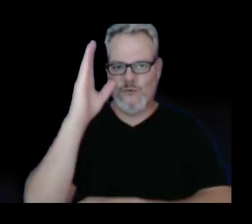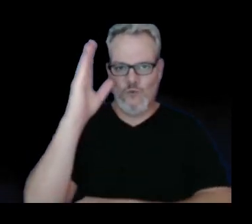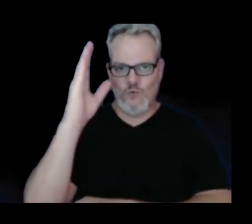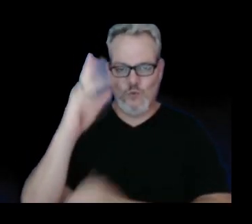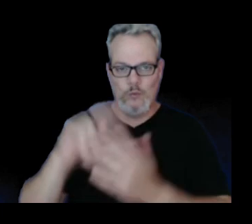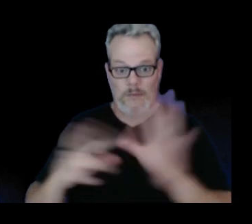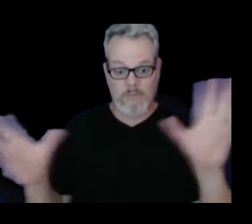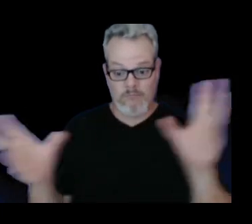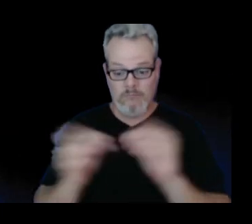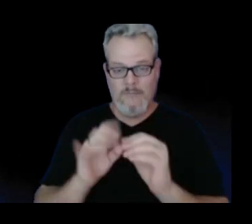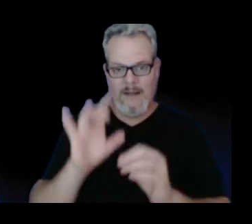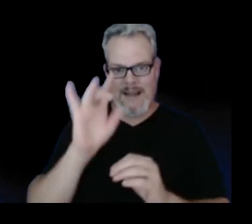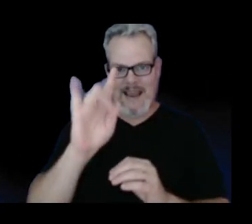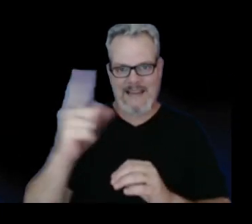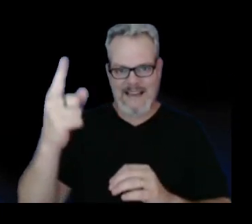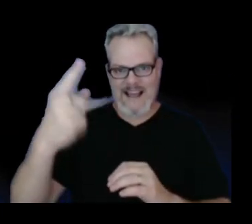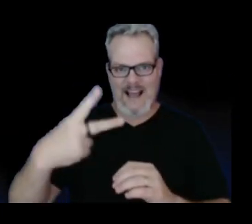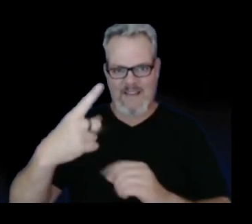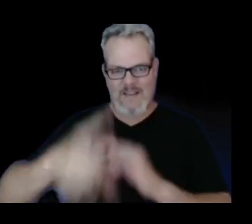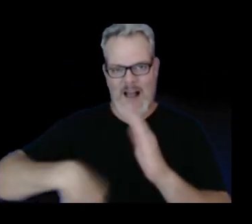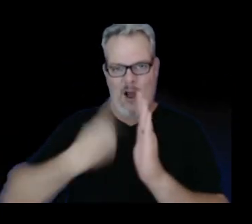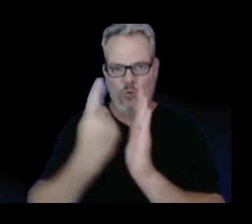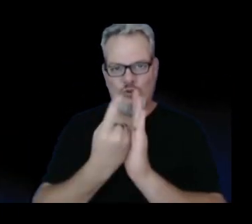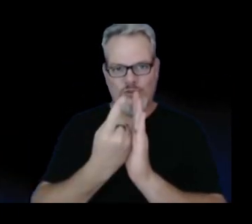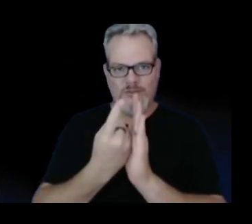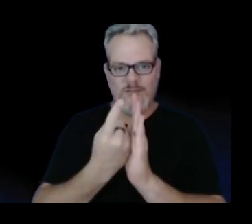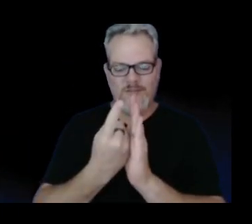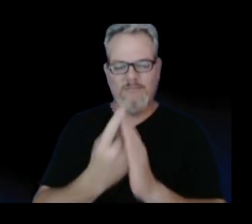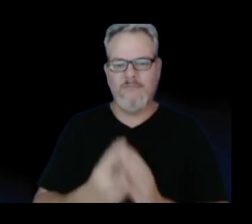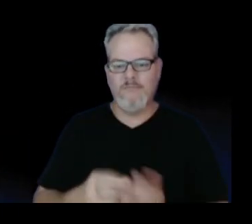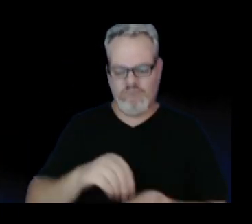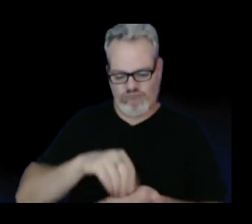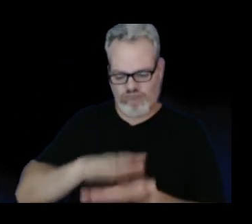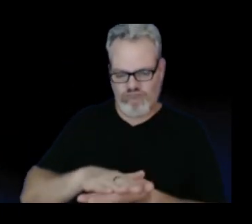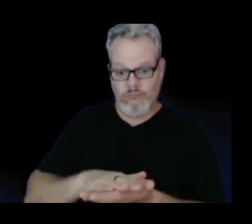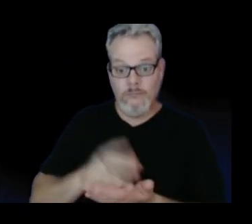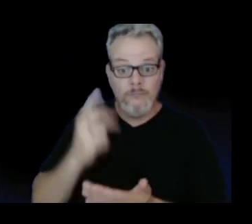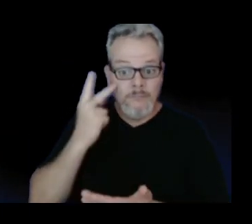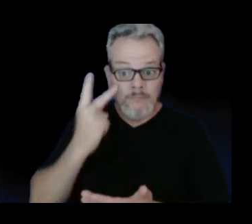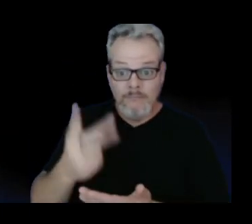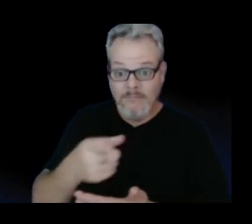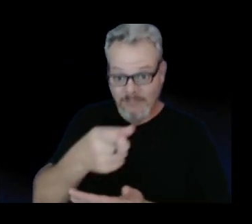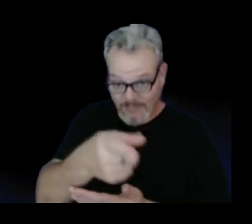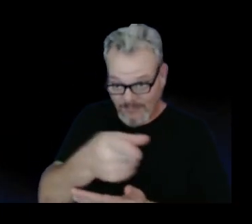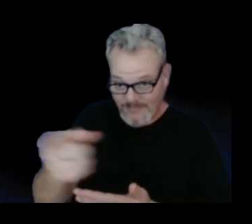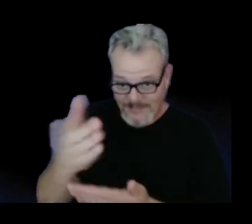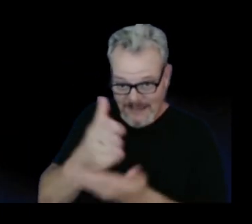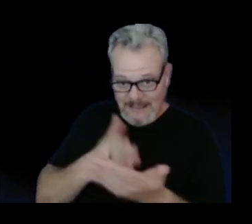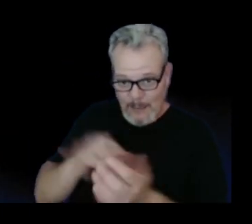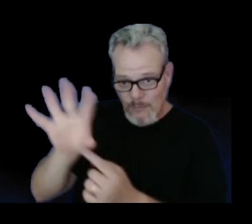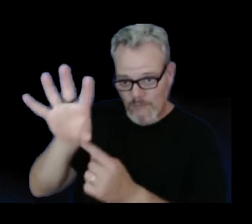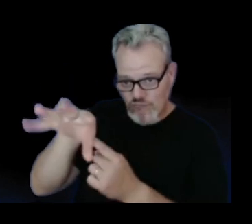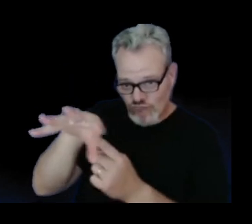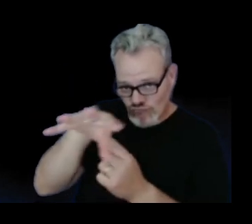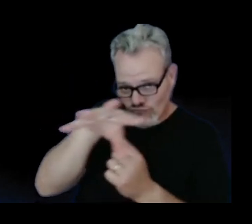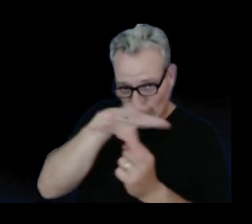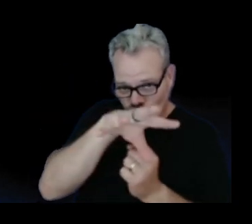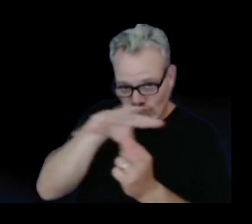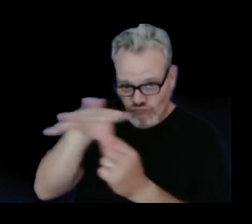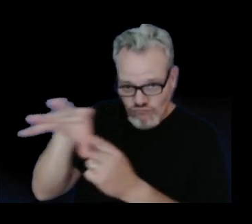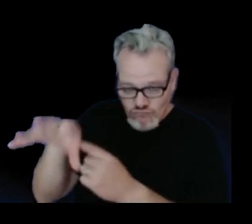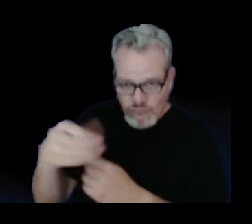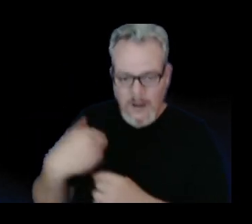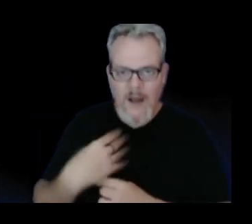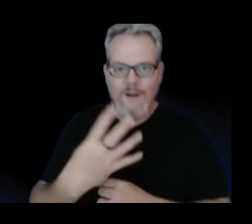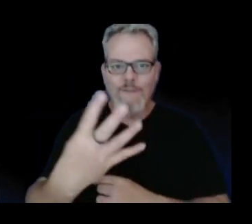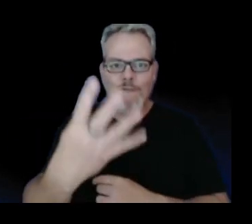eruption by the USGS HVO. This is some of the footage of that initial fissure, which opened in 4